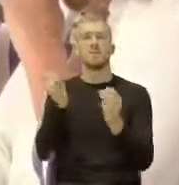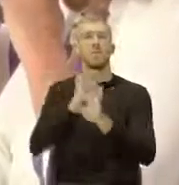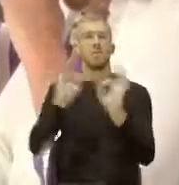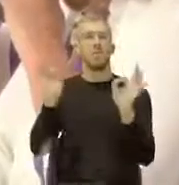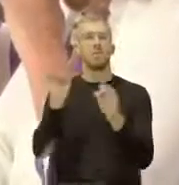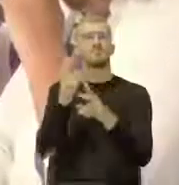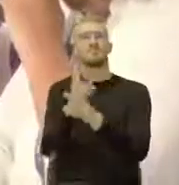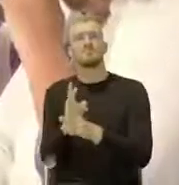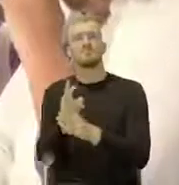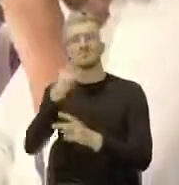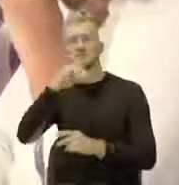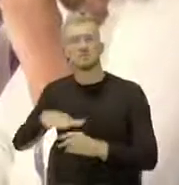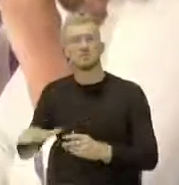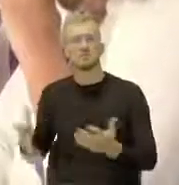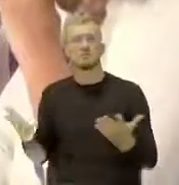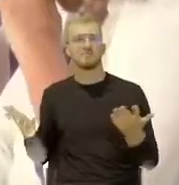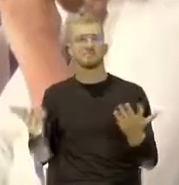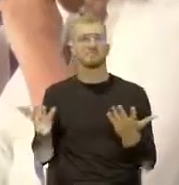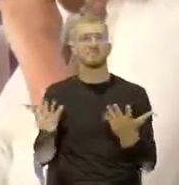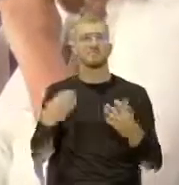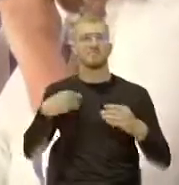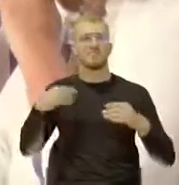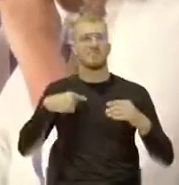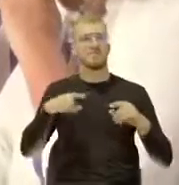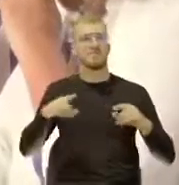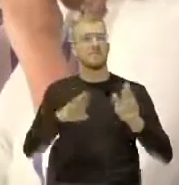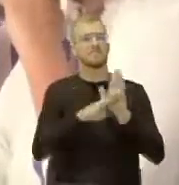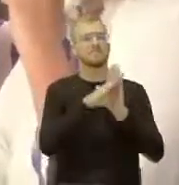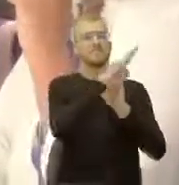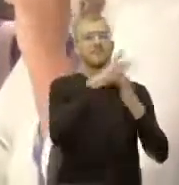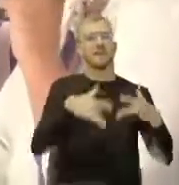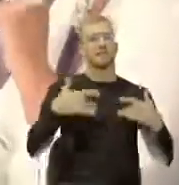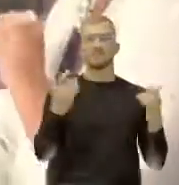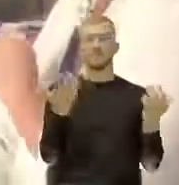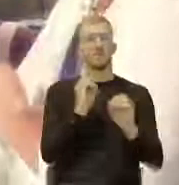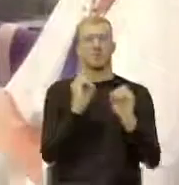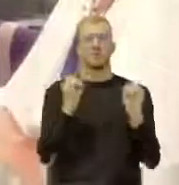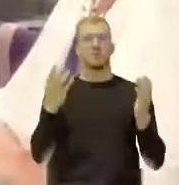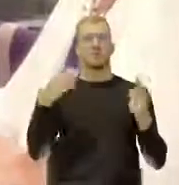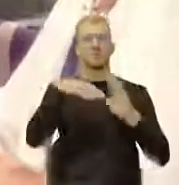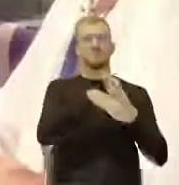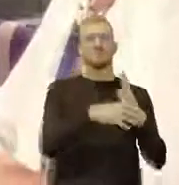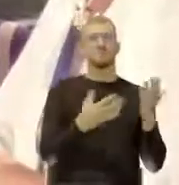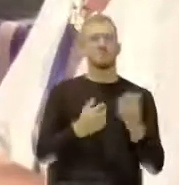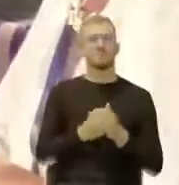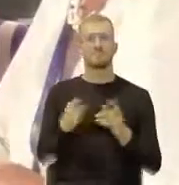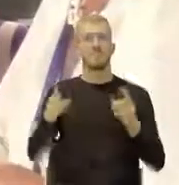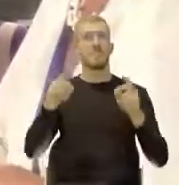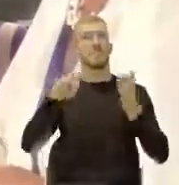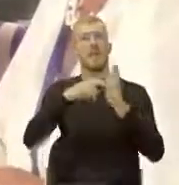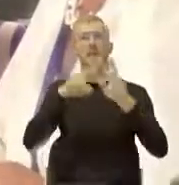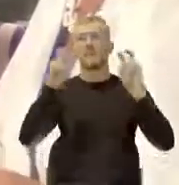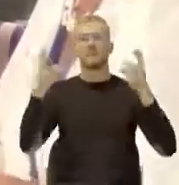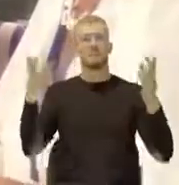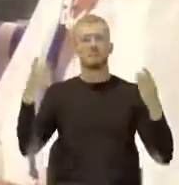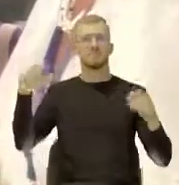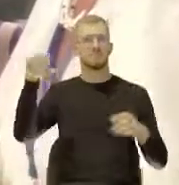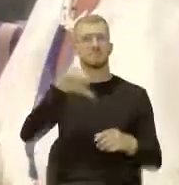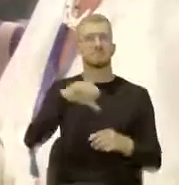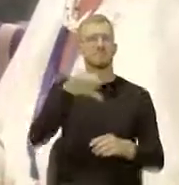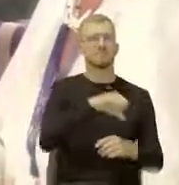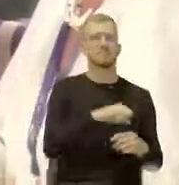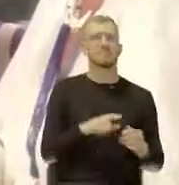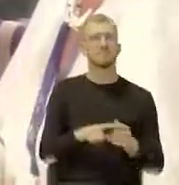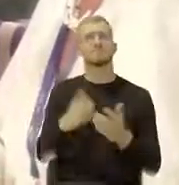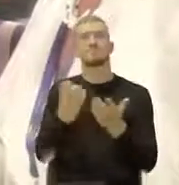place, no person, no planet will be possible. So let's work together to make sure that this is not continue